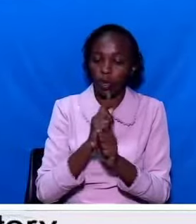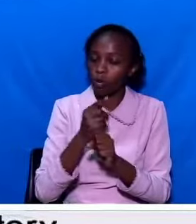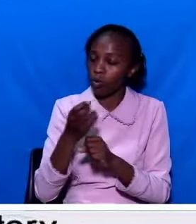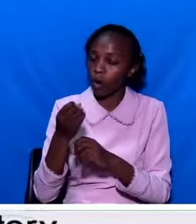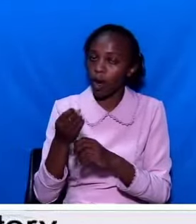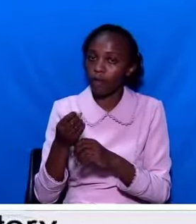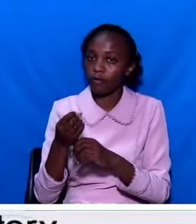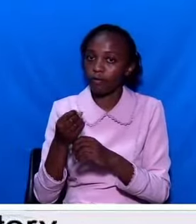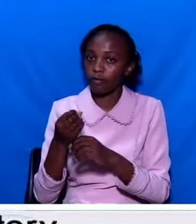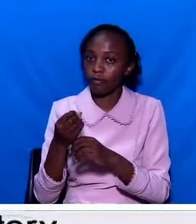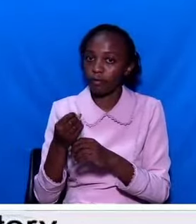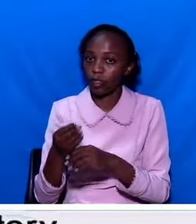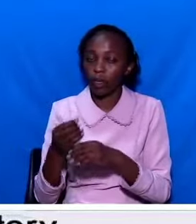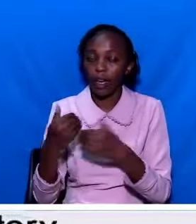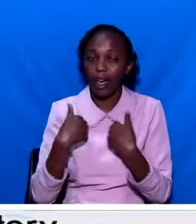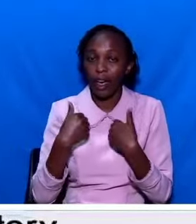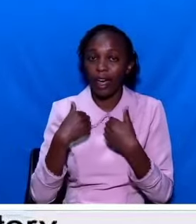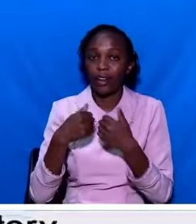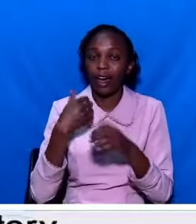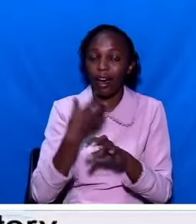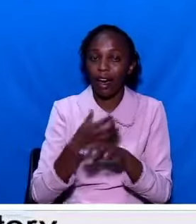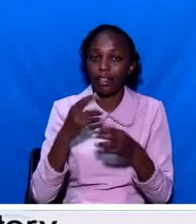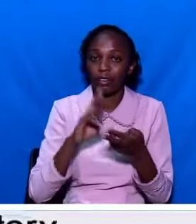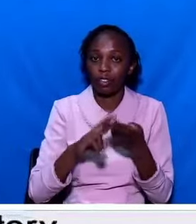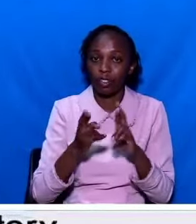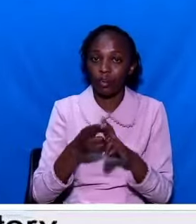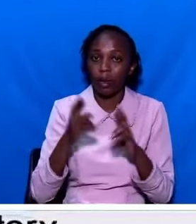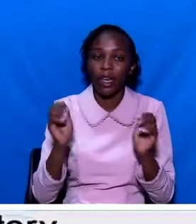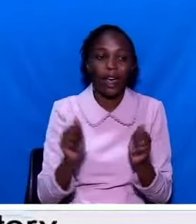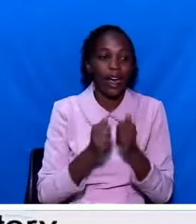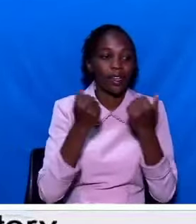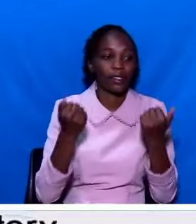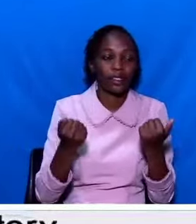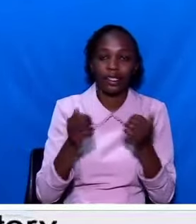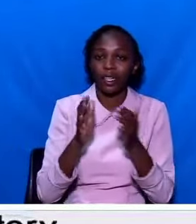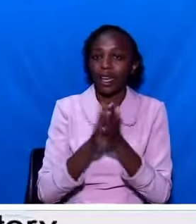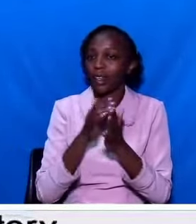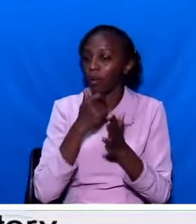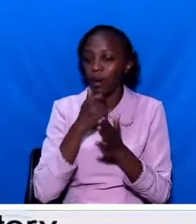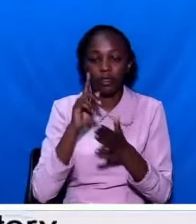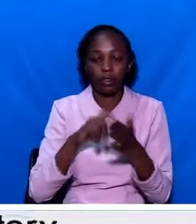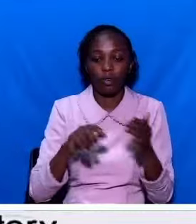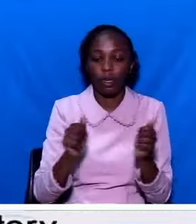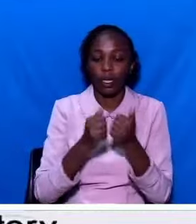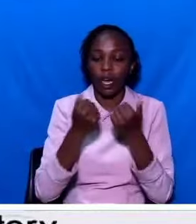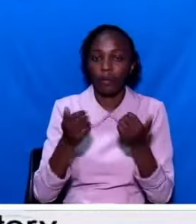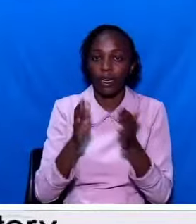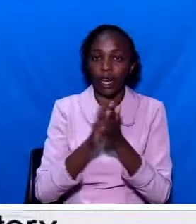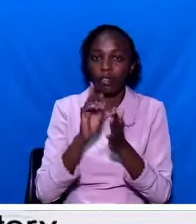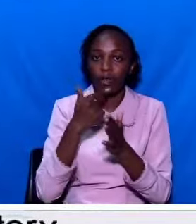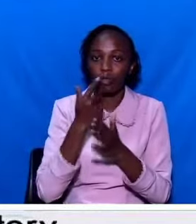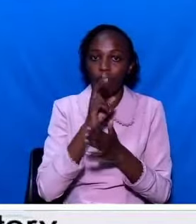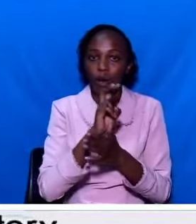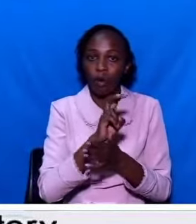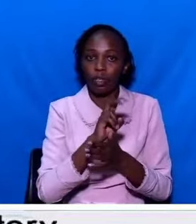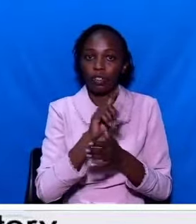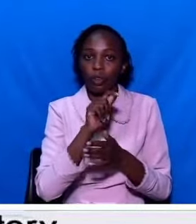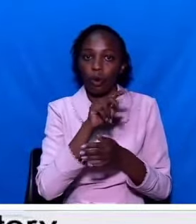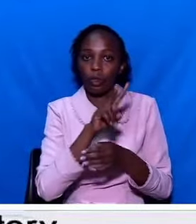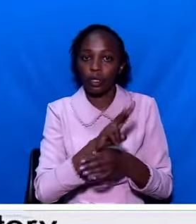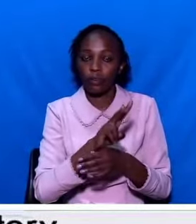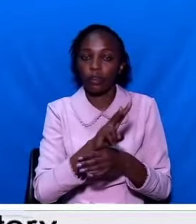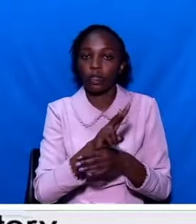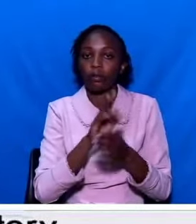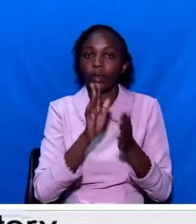strained relationship, who have gone through an accident, and Lord, they're wondering what's happening. Those watching on TV and in the hospital, oh